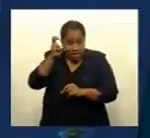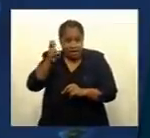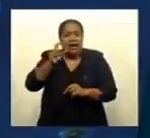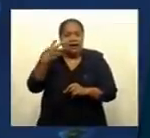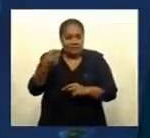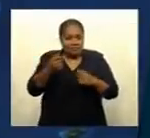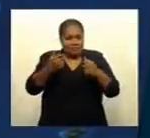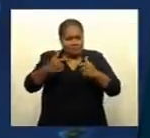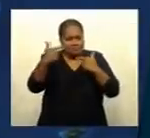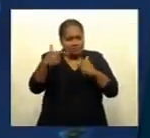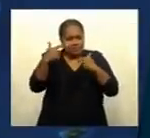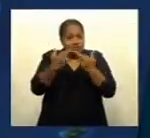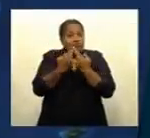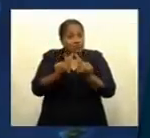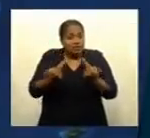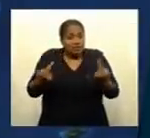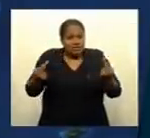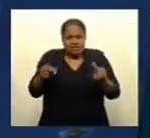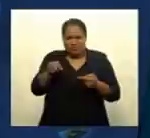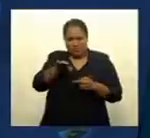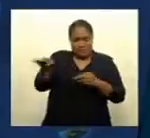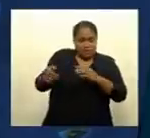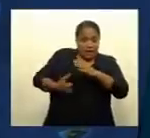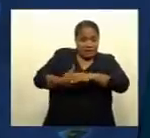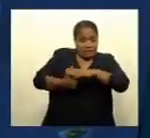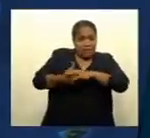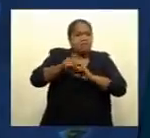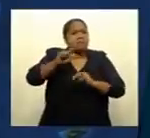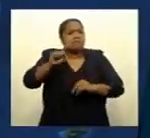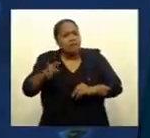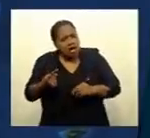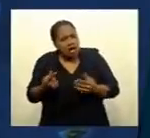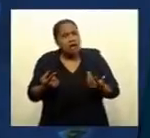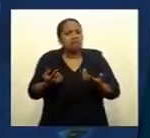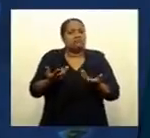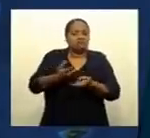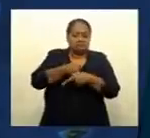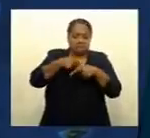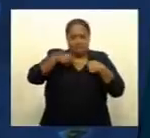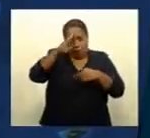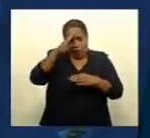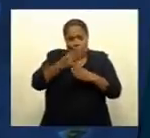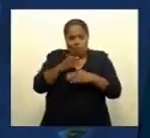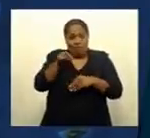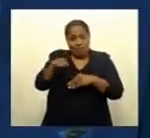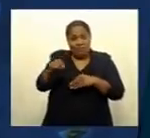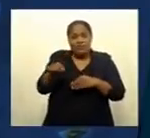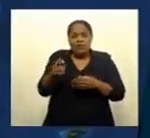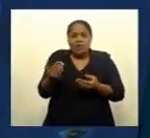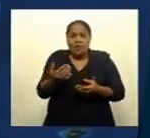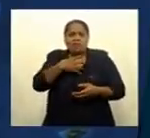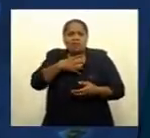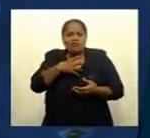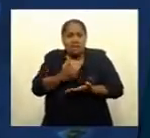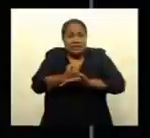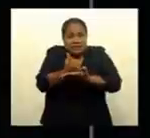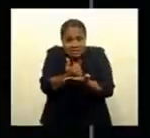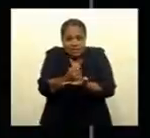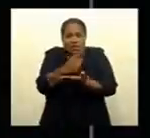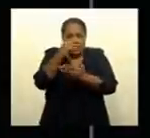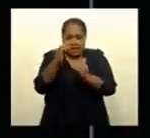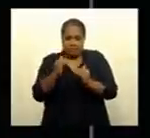resources that they've been able to access. But we're hoping that with this additional assistance, it will just take them to another